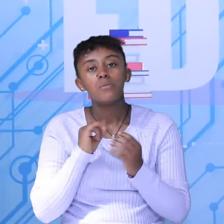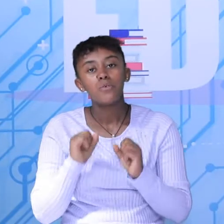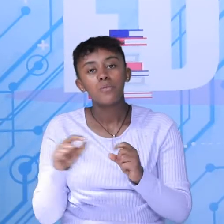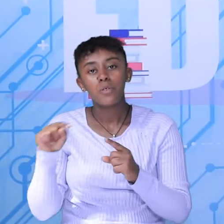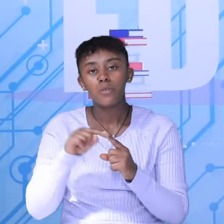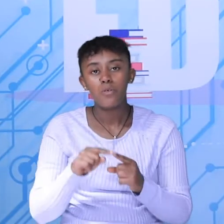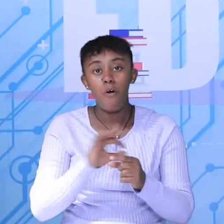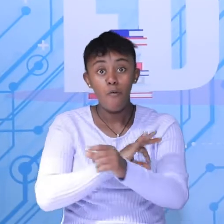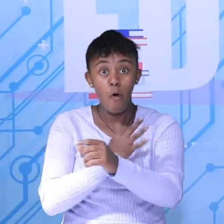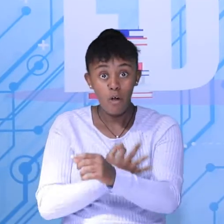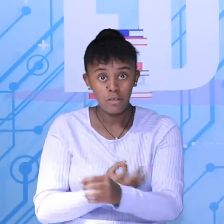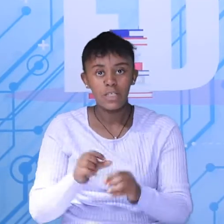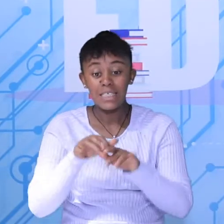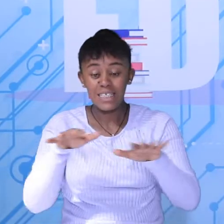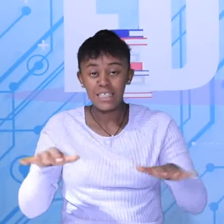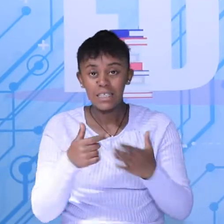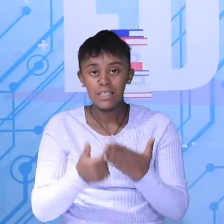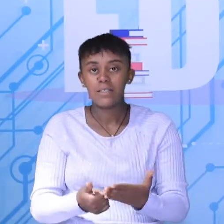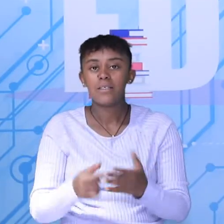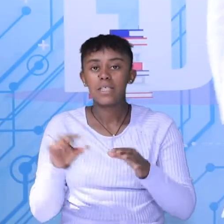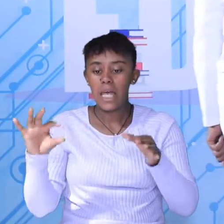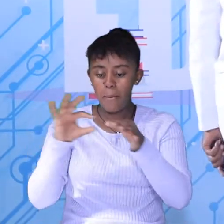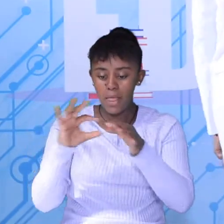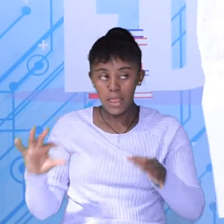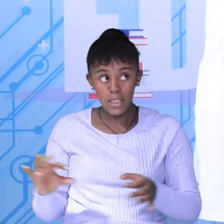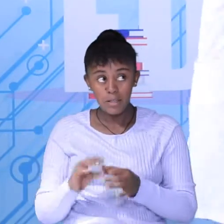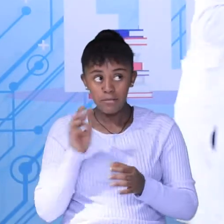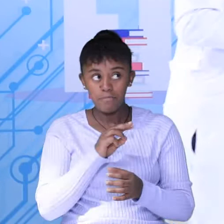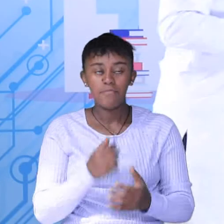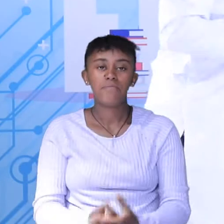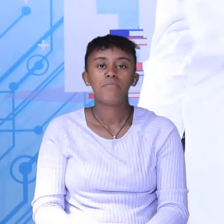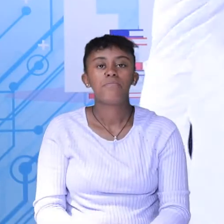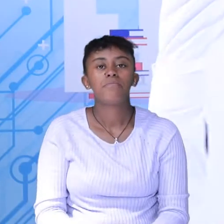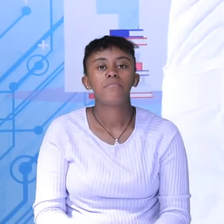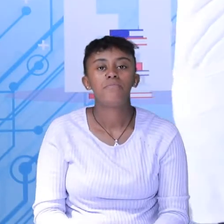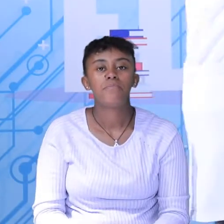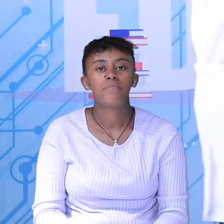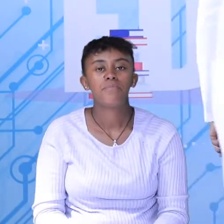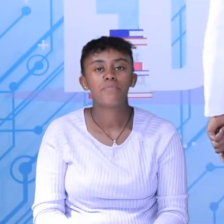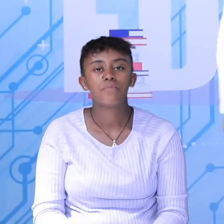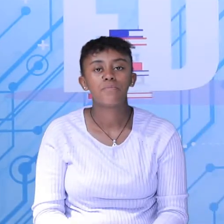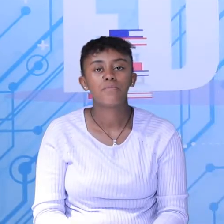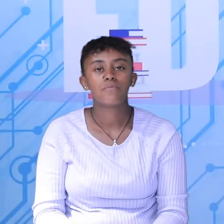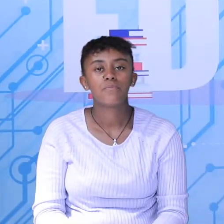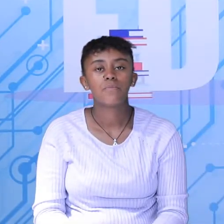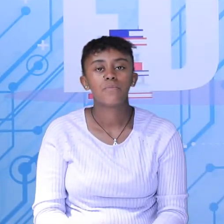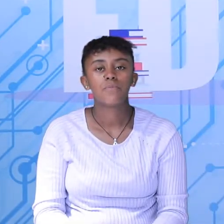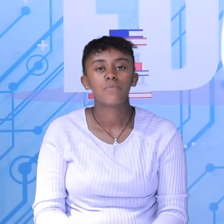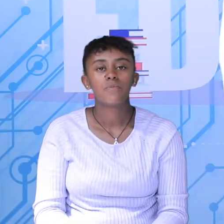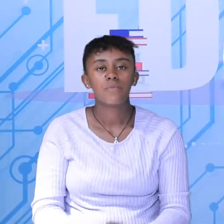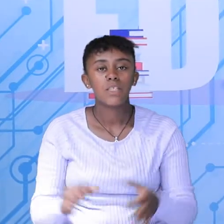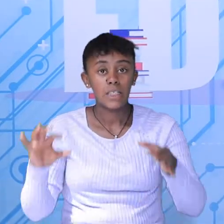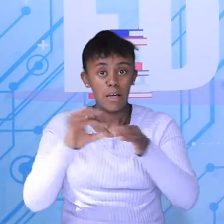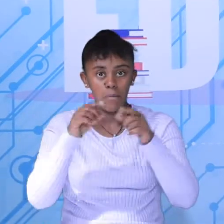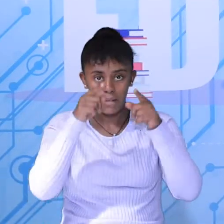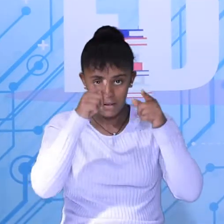the force exerted on this segment and on this segment only. Therefore, the force exerted on this segment, since